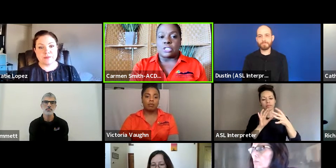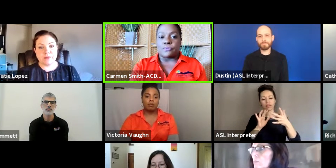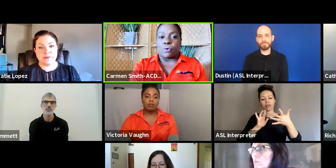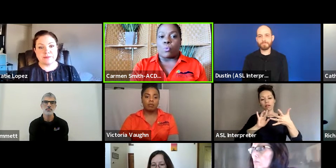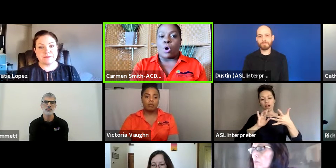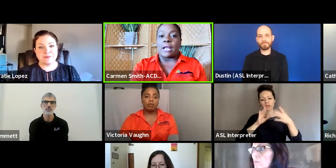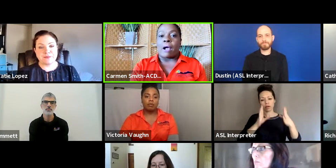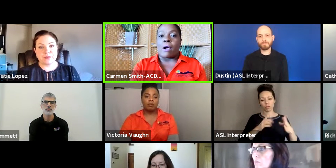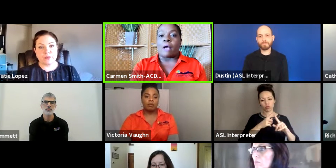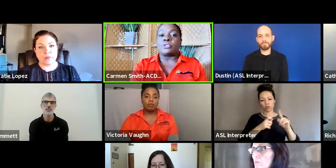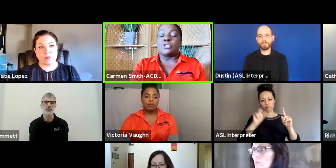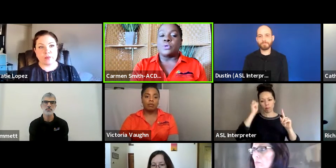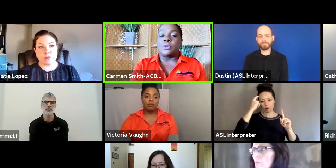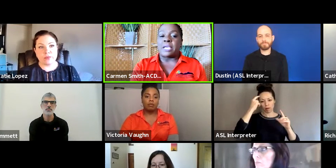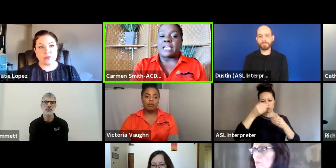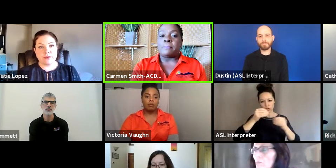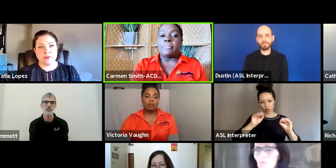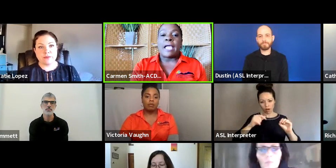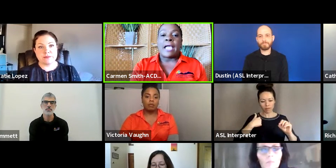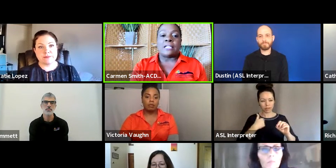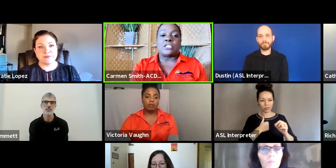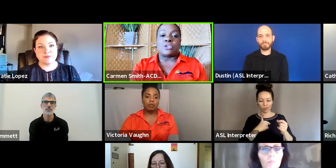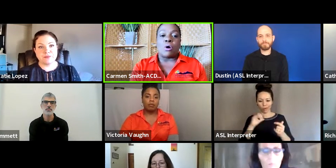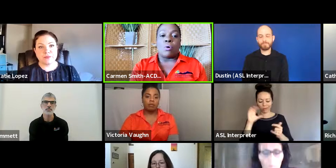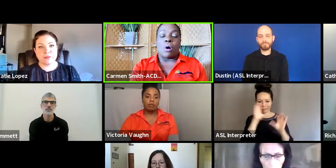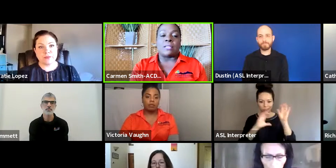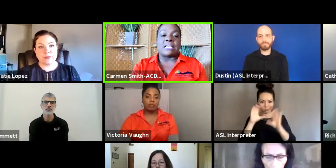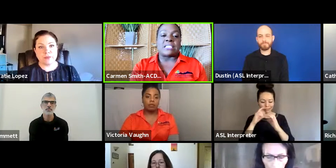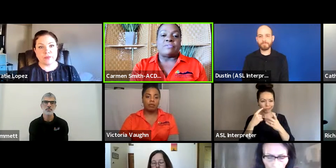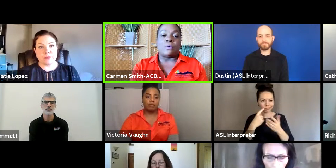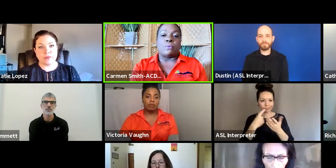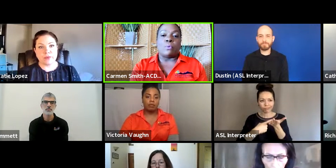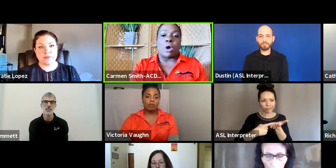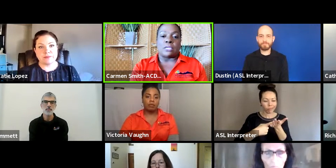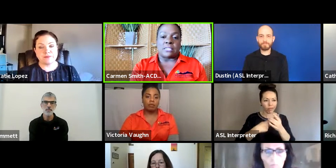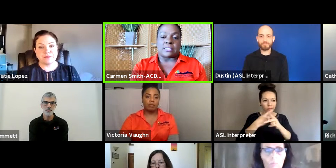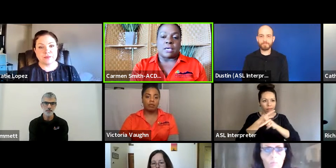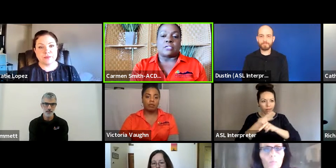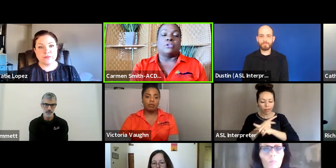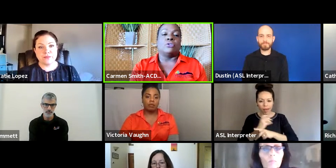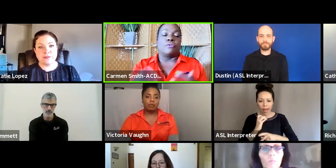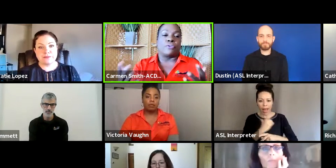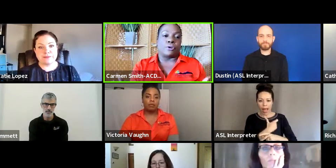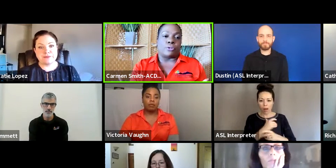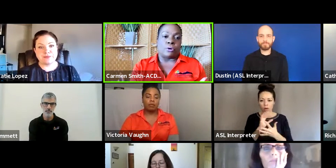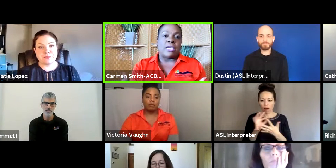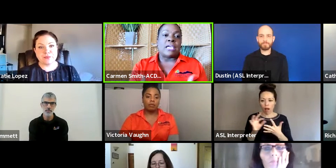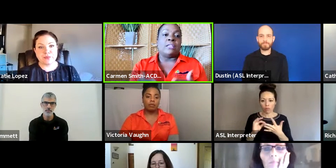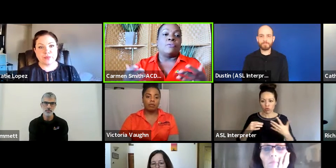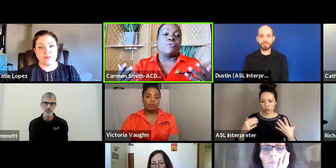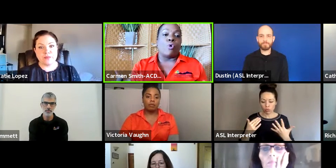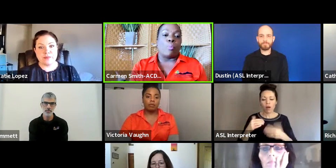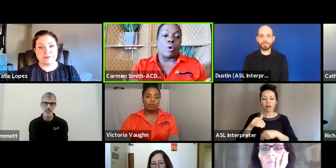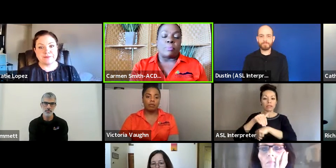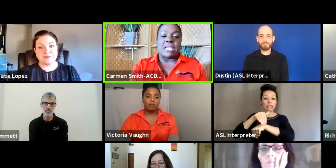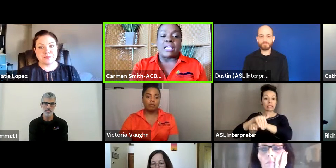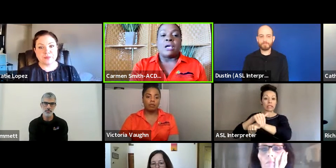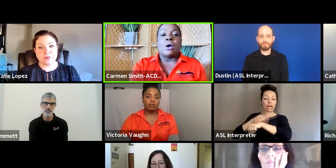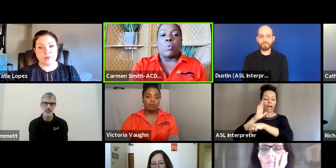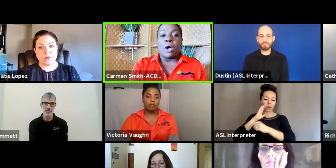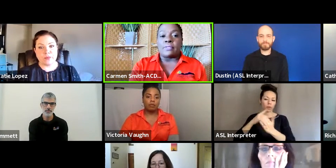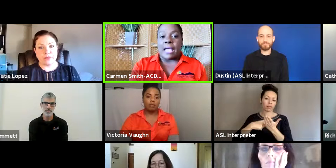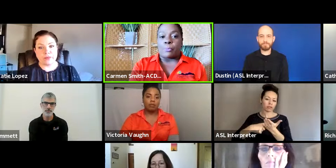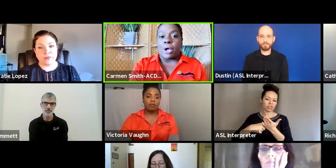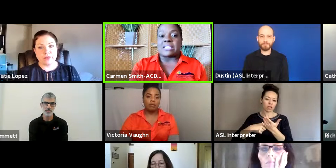those discussions for what our options would be. And so on this evening, we want to discuss a little further in the full